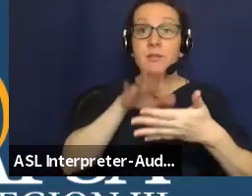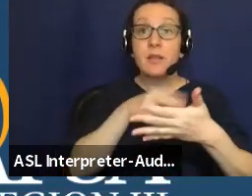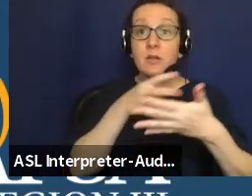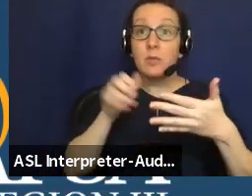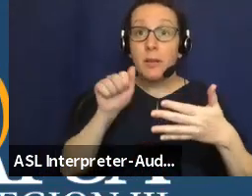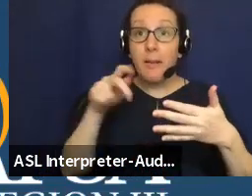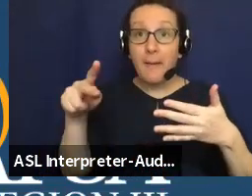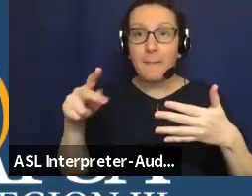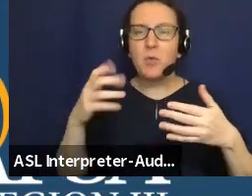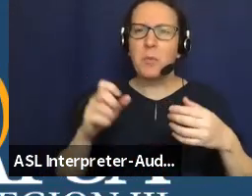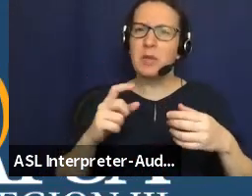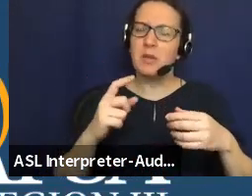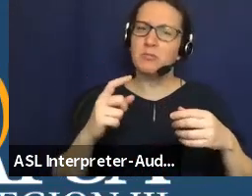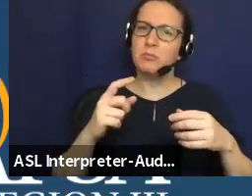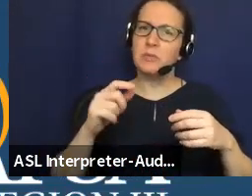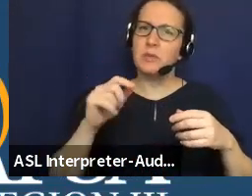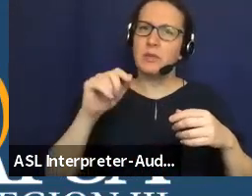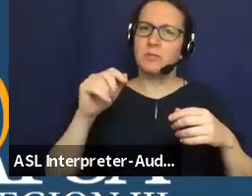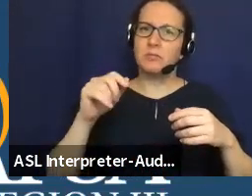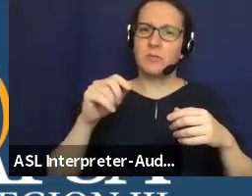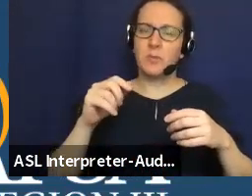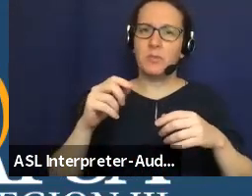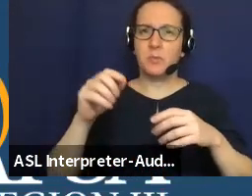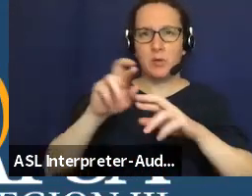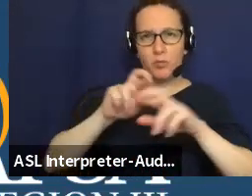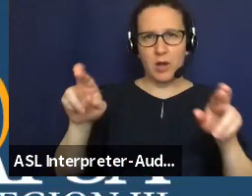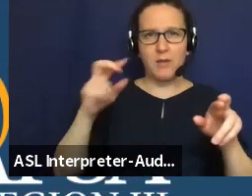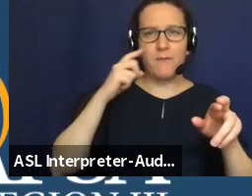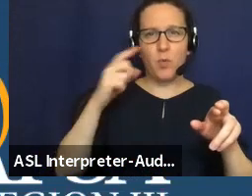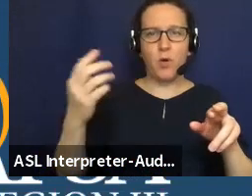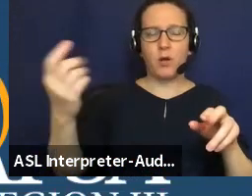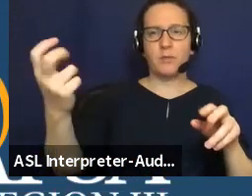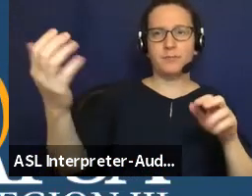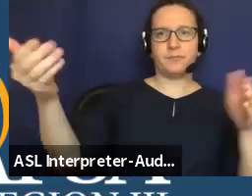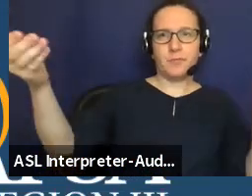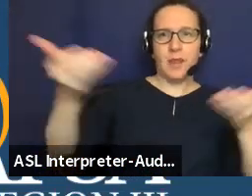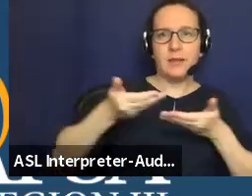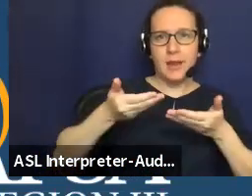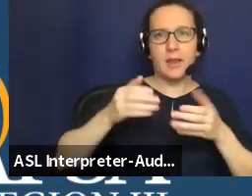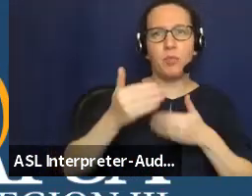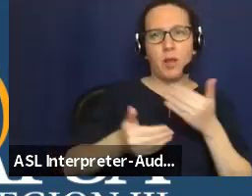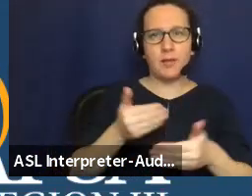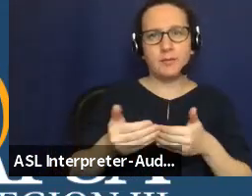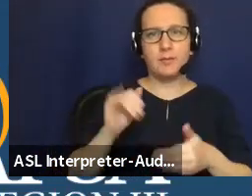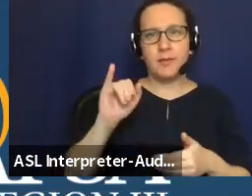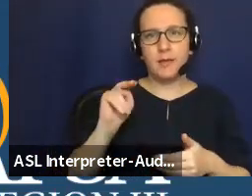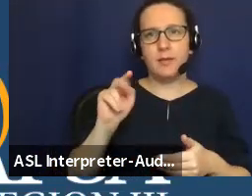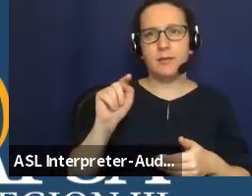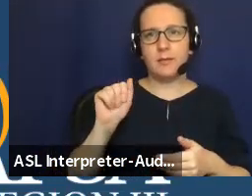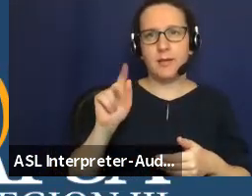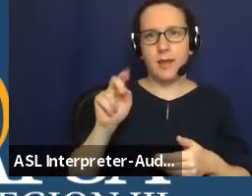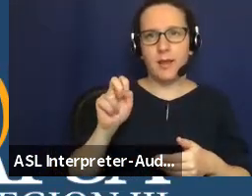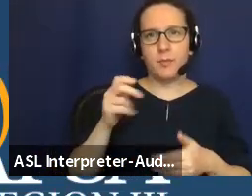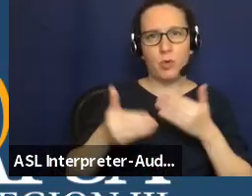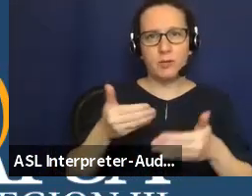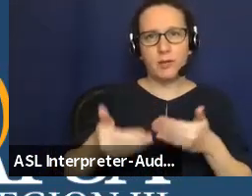intake process, it helps with just assessing where students are in the planning process, seeing if they need any accommodation